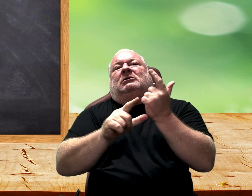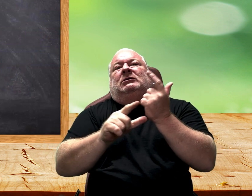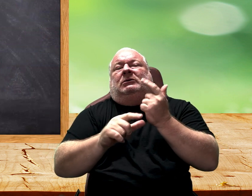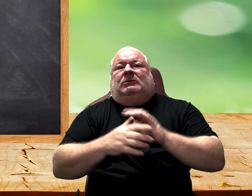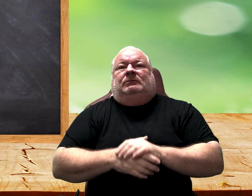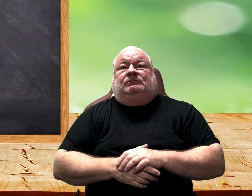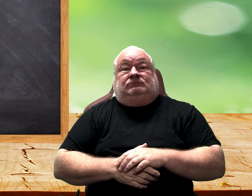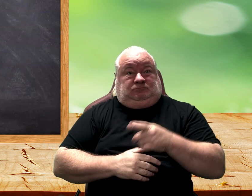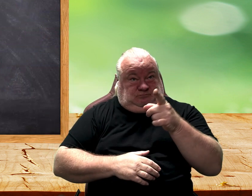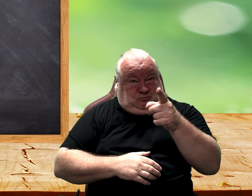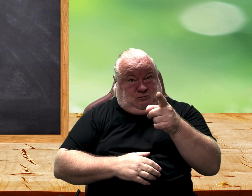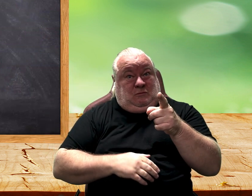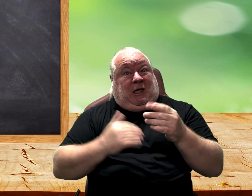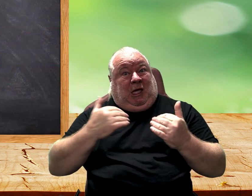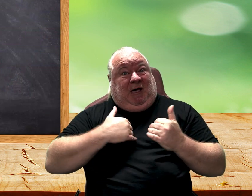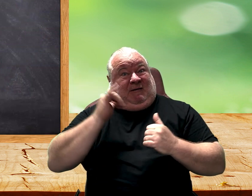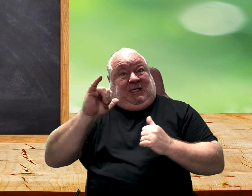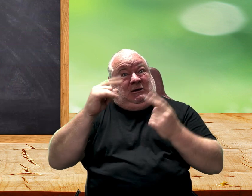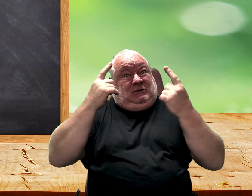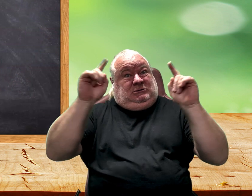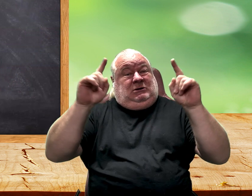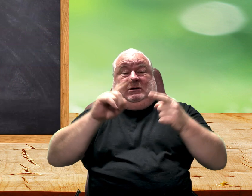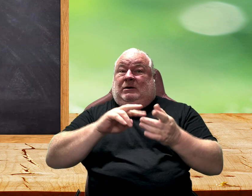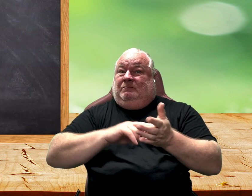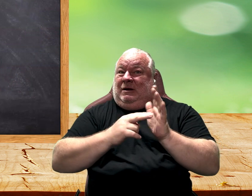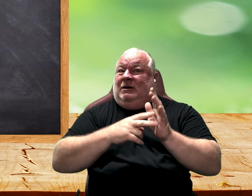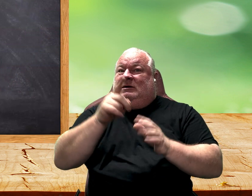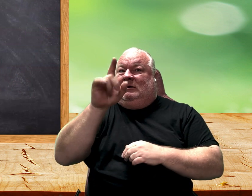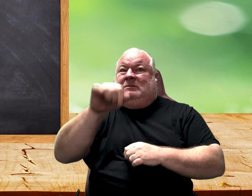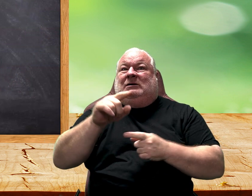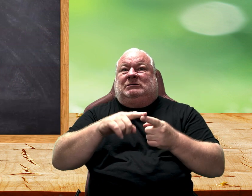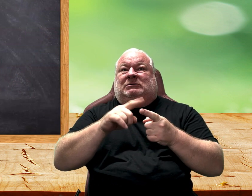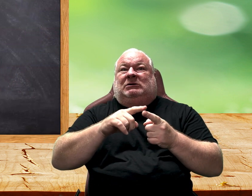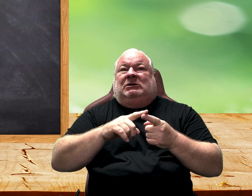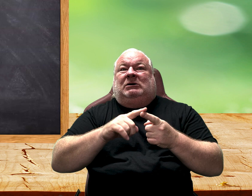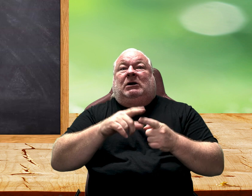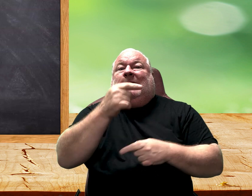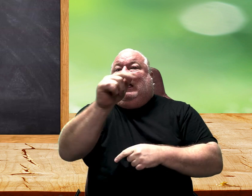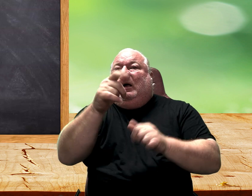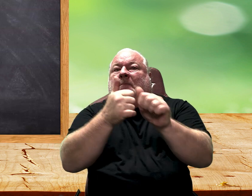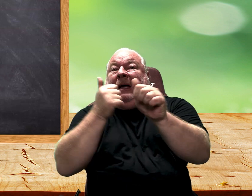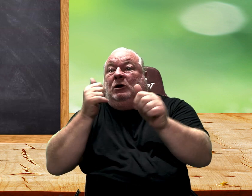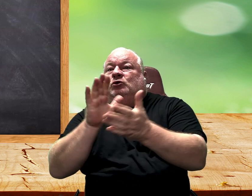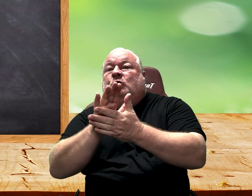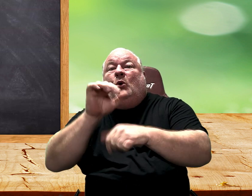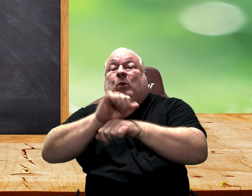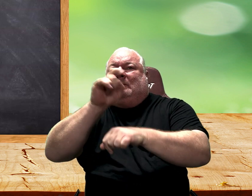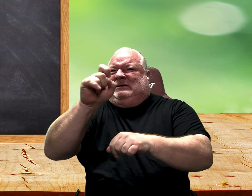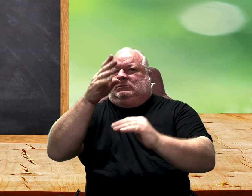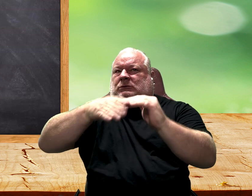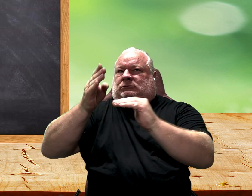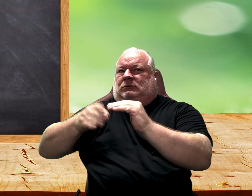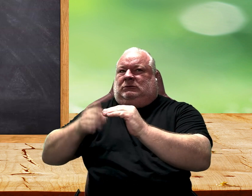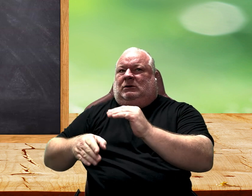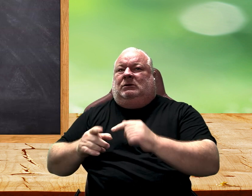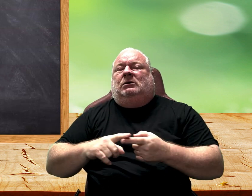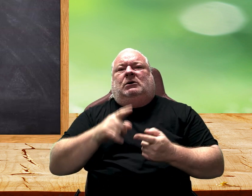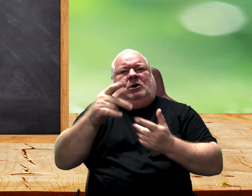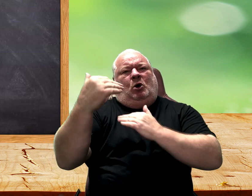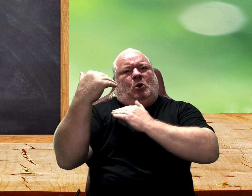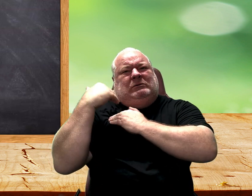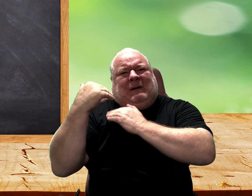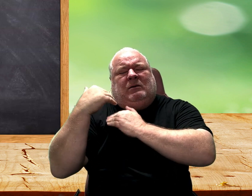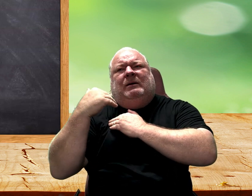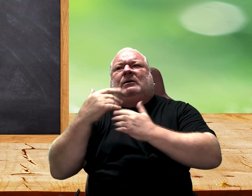Oh, do you have what it takes to succeed? You must be able to get missed work done. You have to show responsibility for behavior